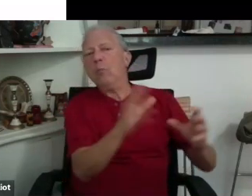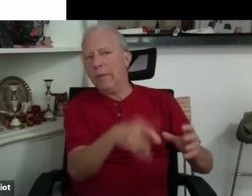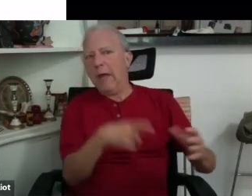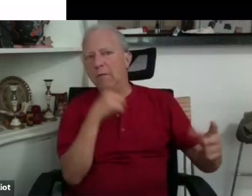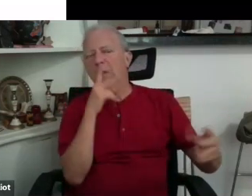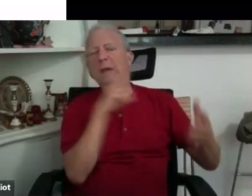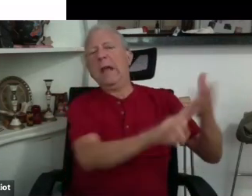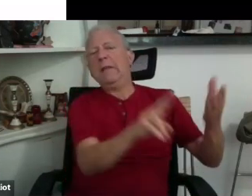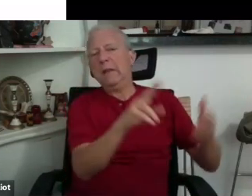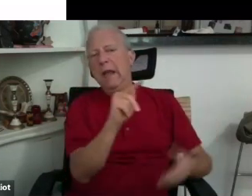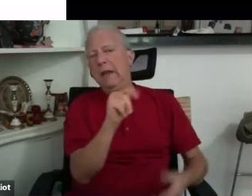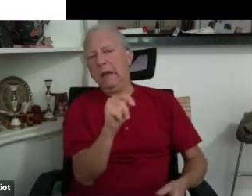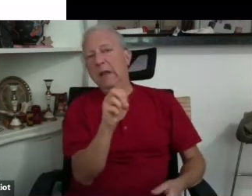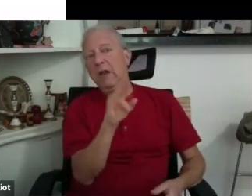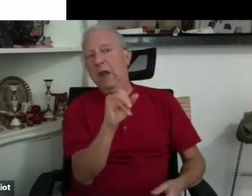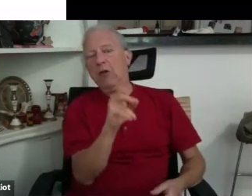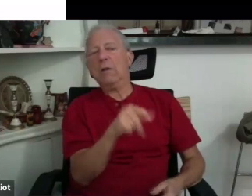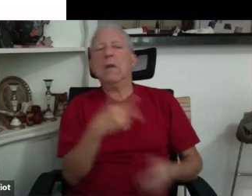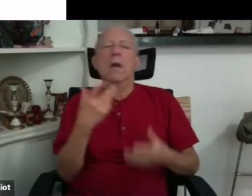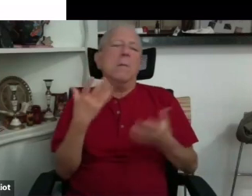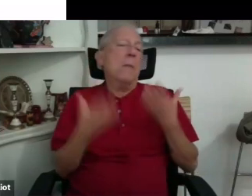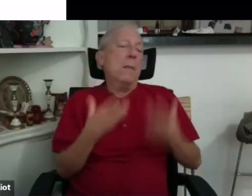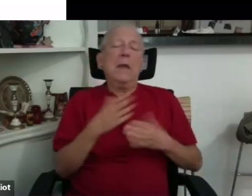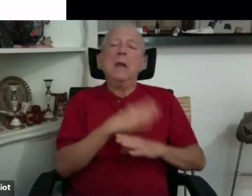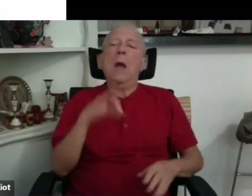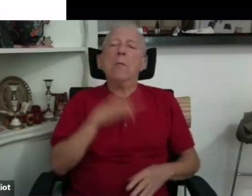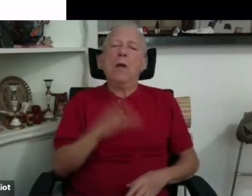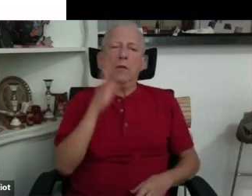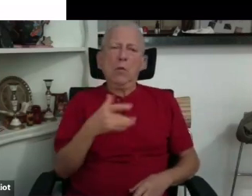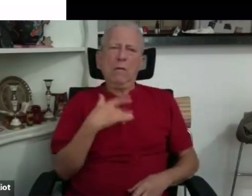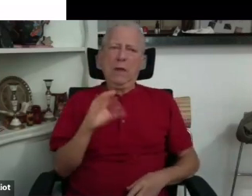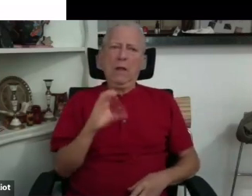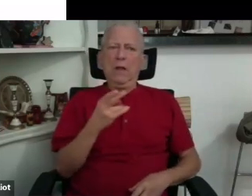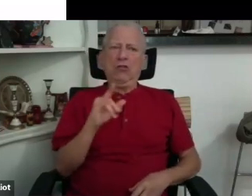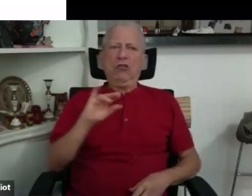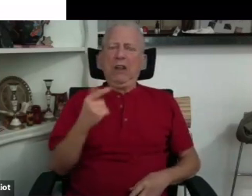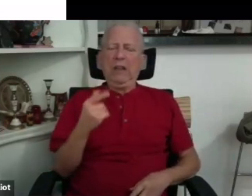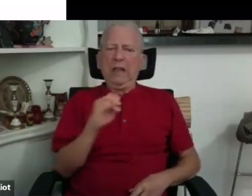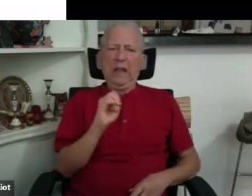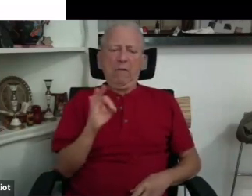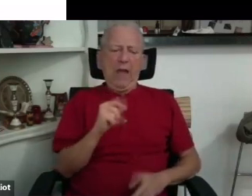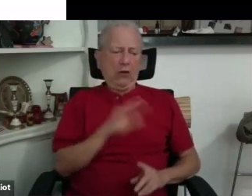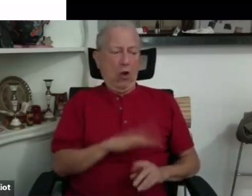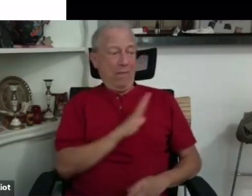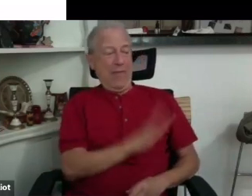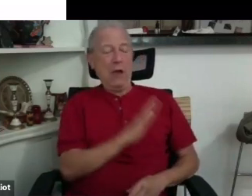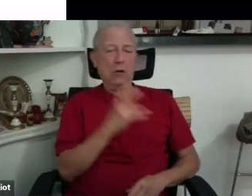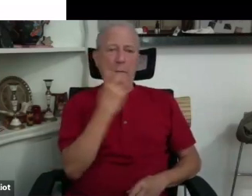terrorist, still nonprofits might feel a chilling effect on their own speech